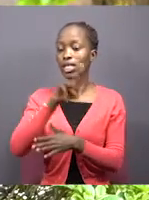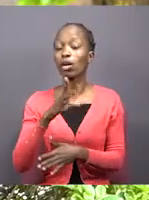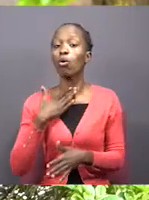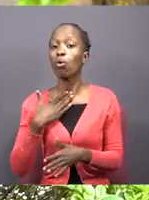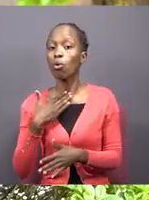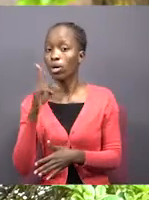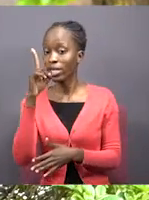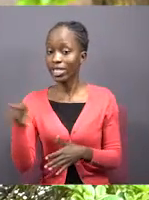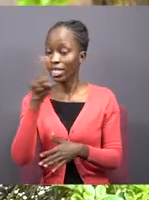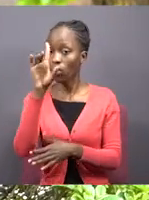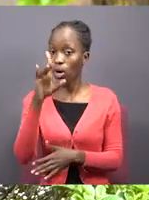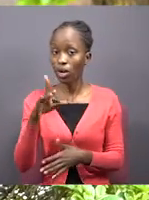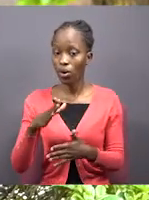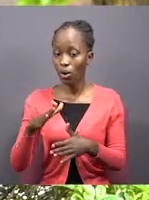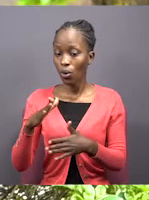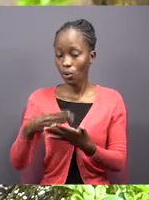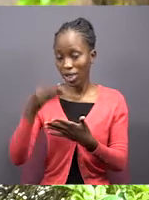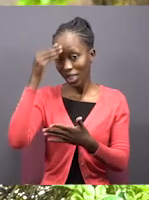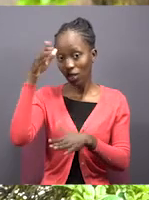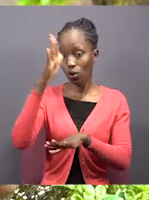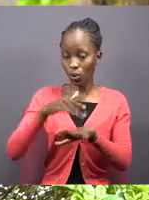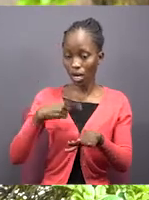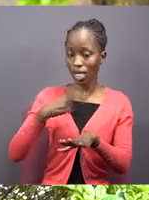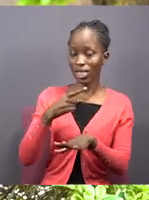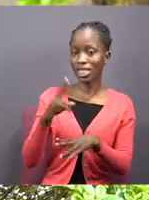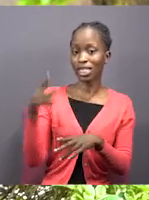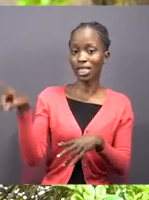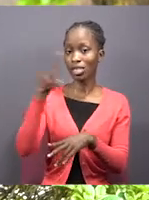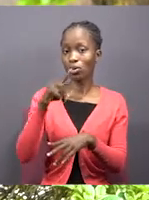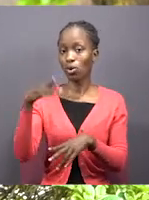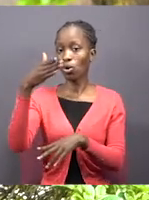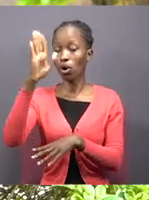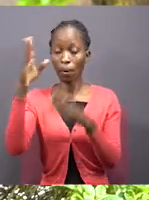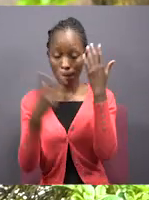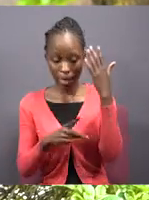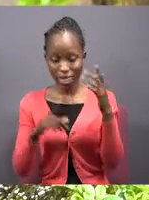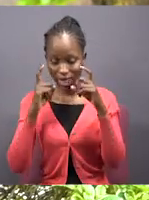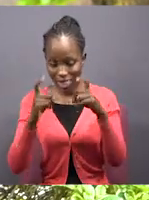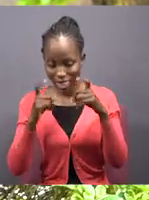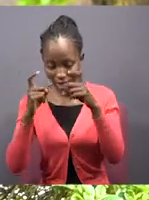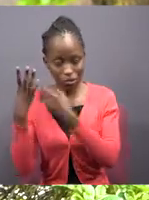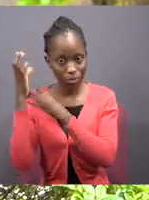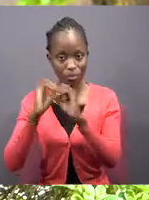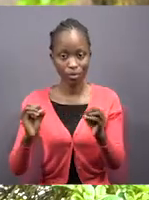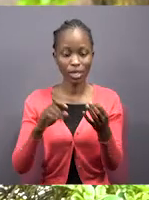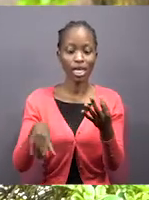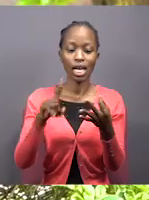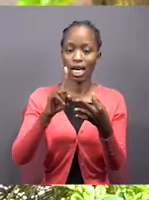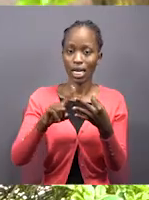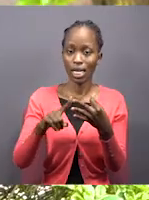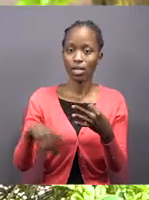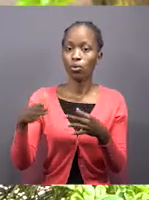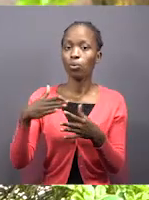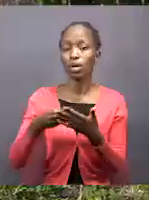God calls us to himself. On day two, we learned God punishes the sin of disobedience. On day three, we learned